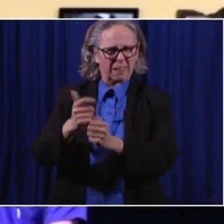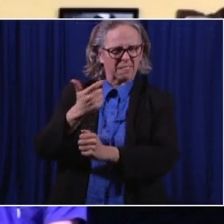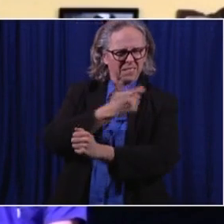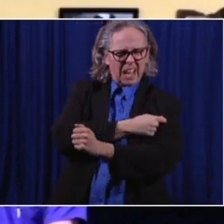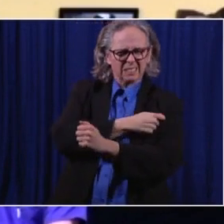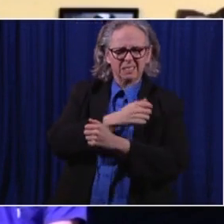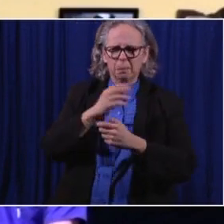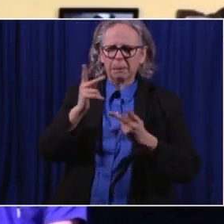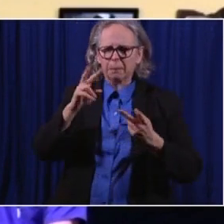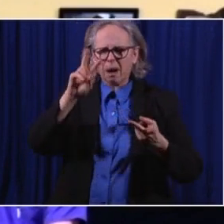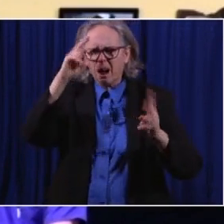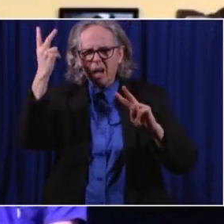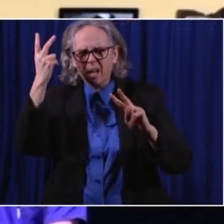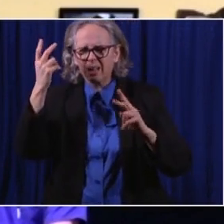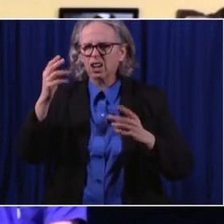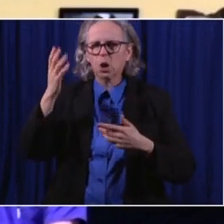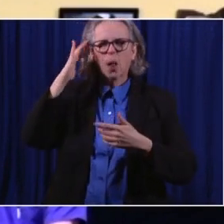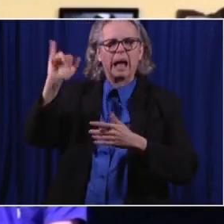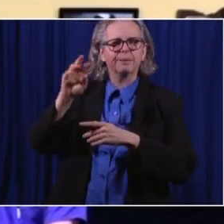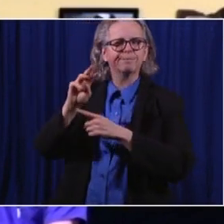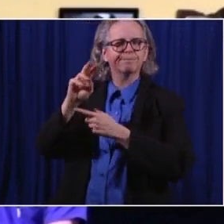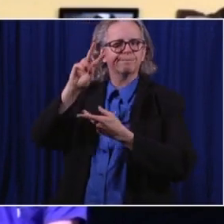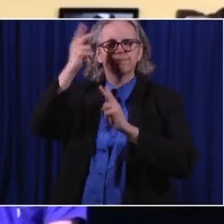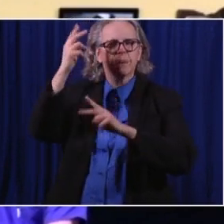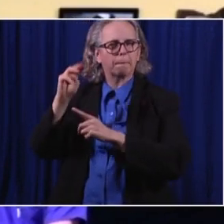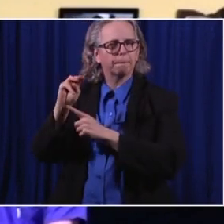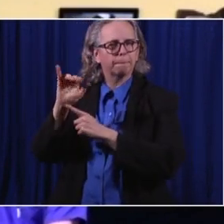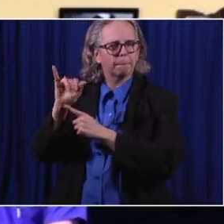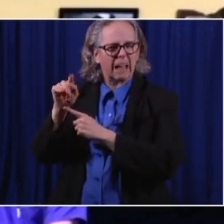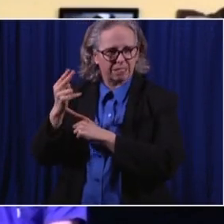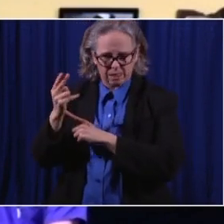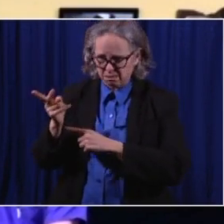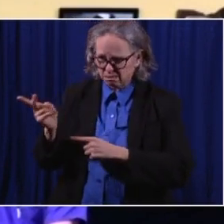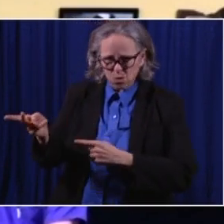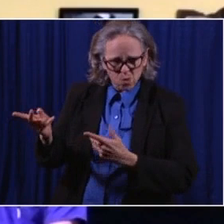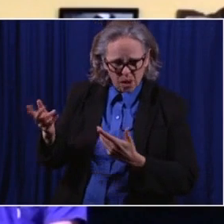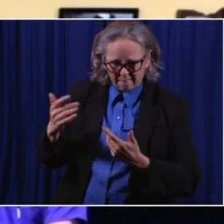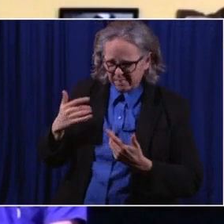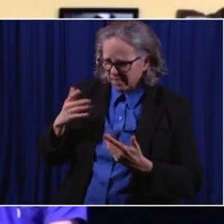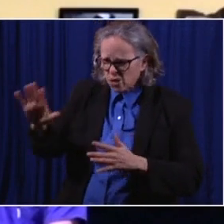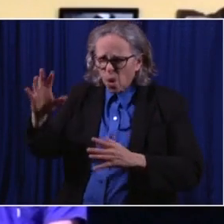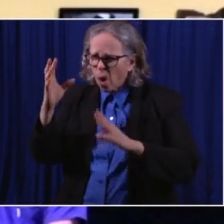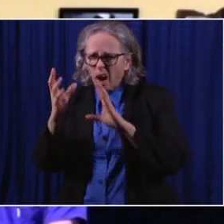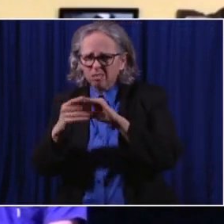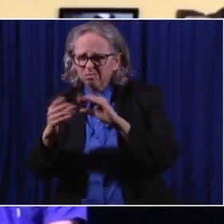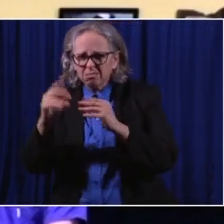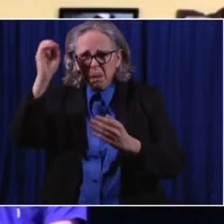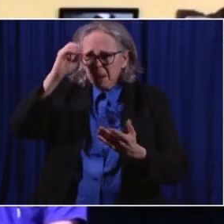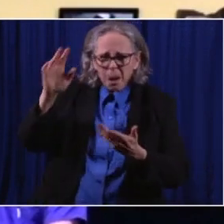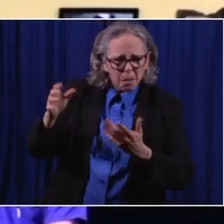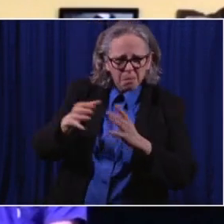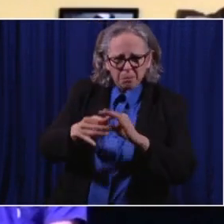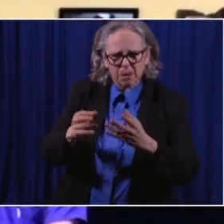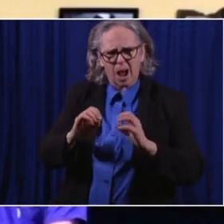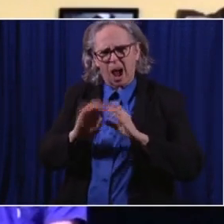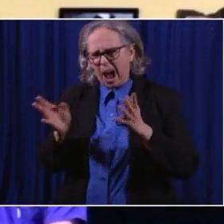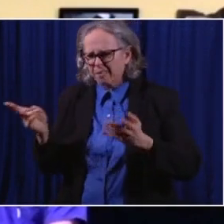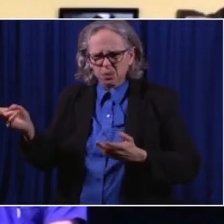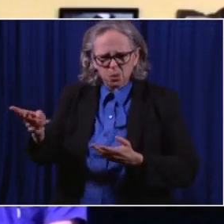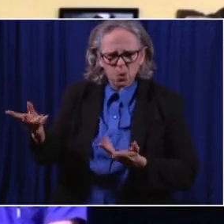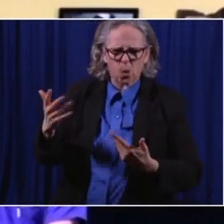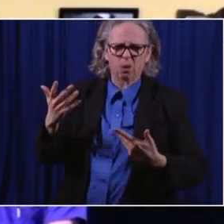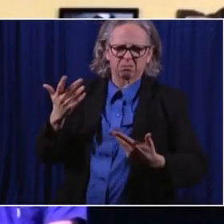the vaccines. I wonder if you have any thoughts about that. Obviously, you're getting these shots today and you're, emergency room